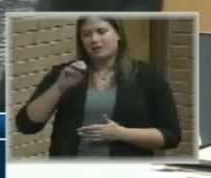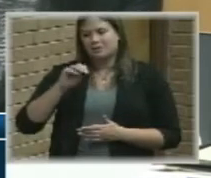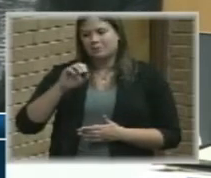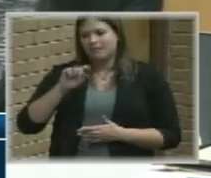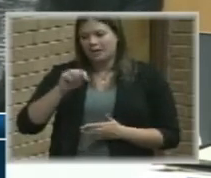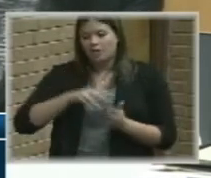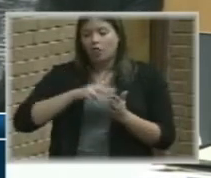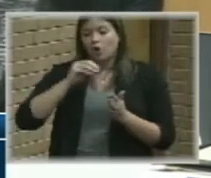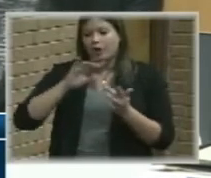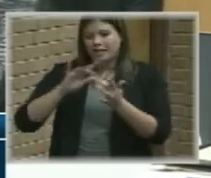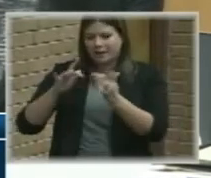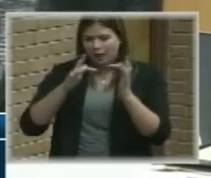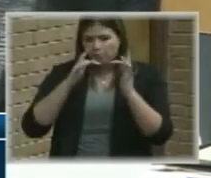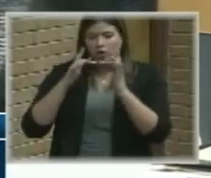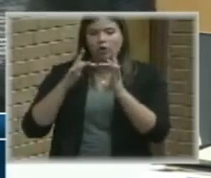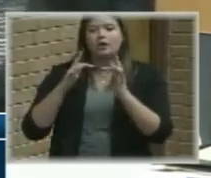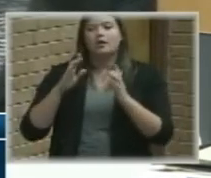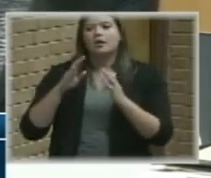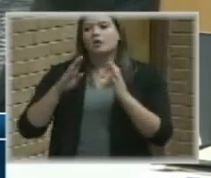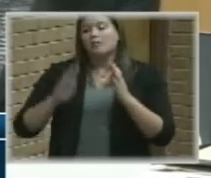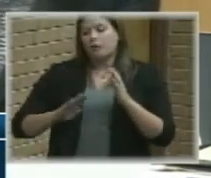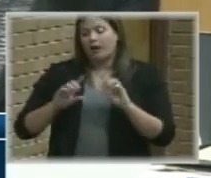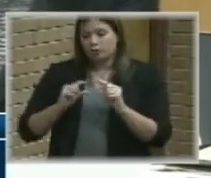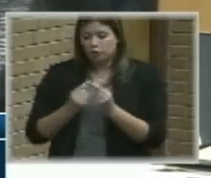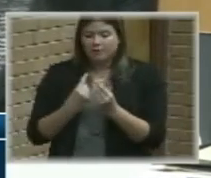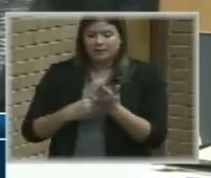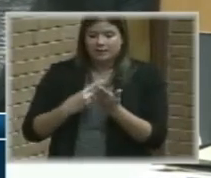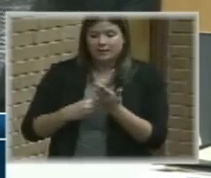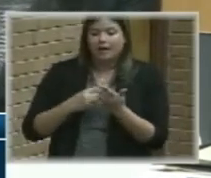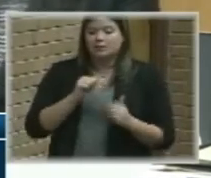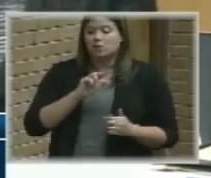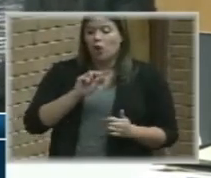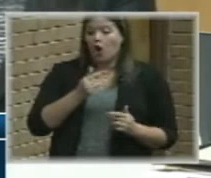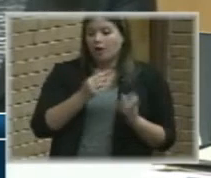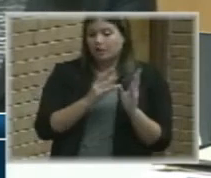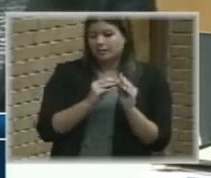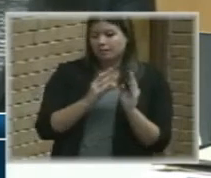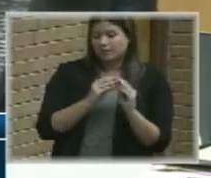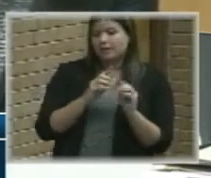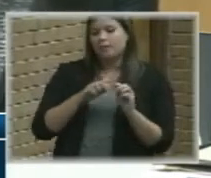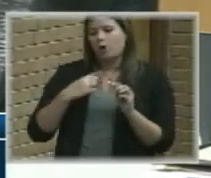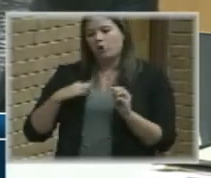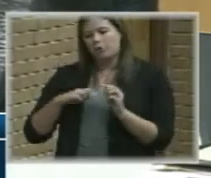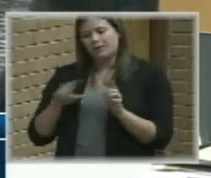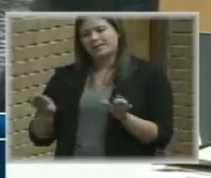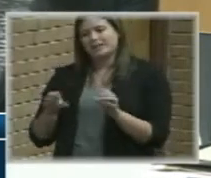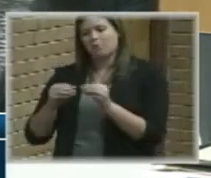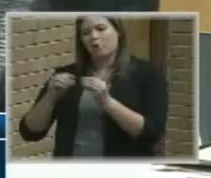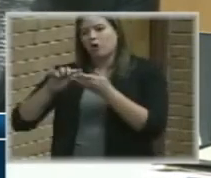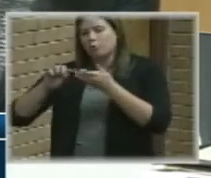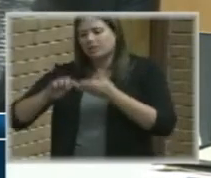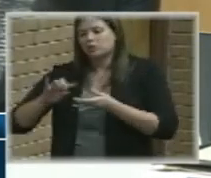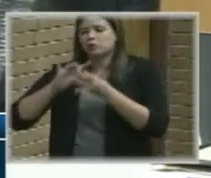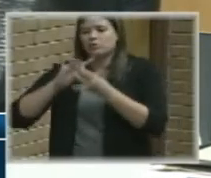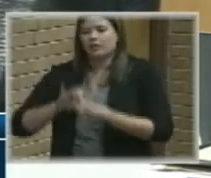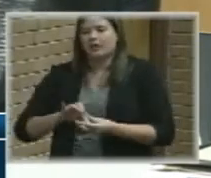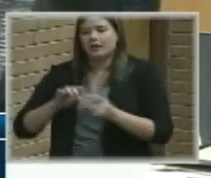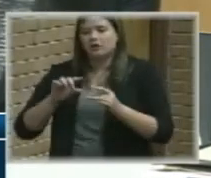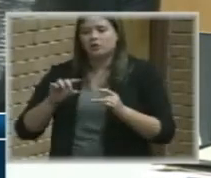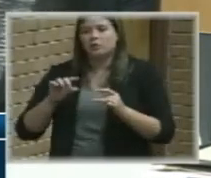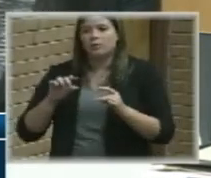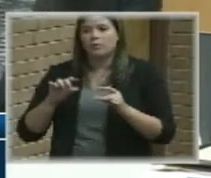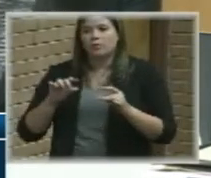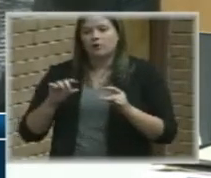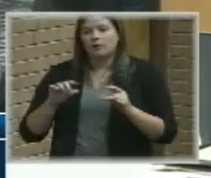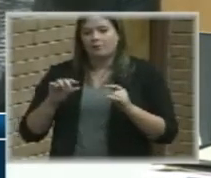Tenant protections in Brighton were discussed at the August meeting, but we completed some additional research relating to the tenancy rate